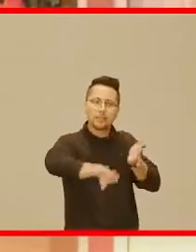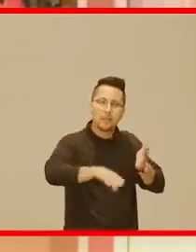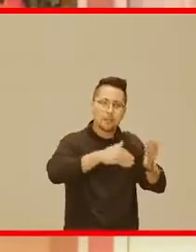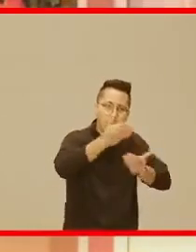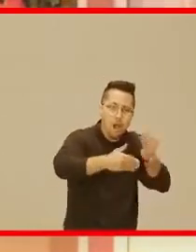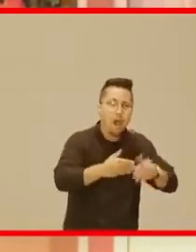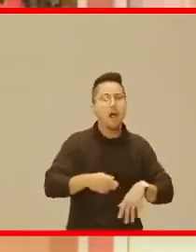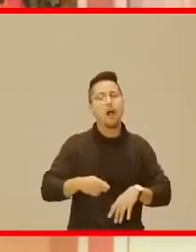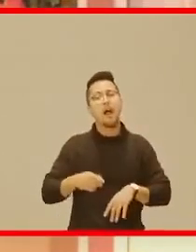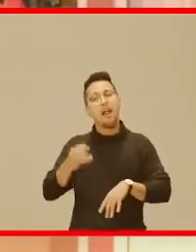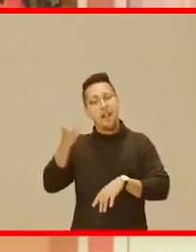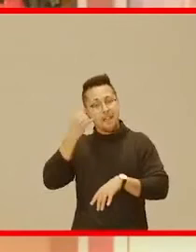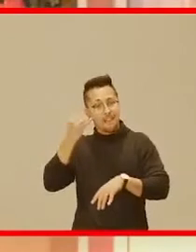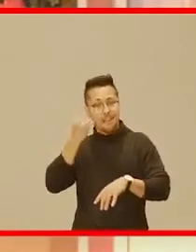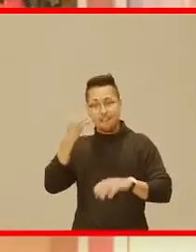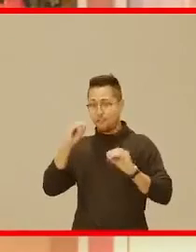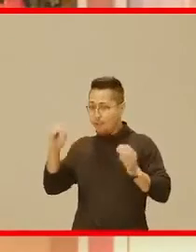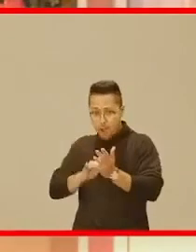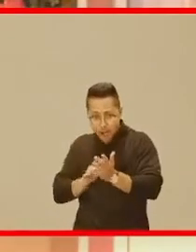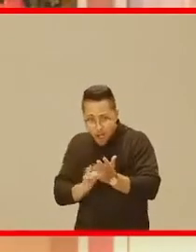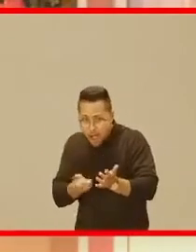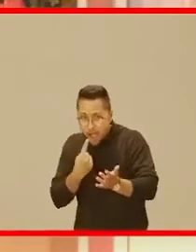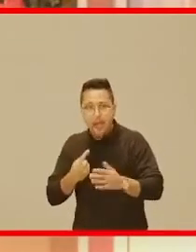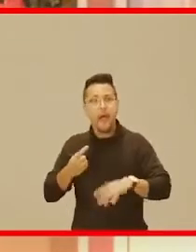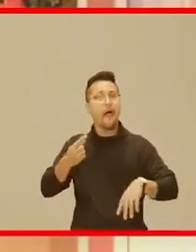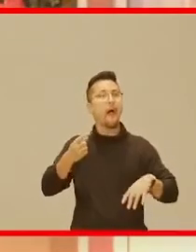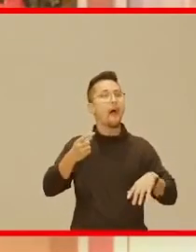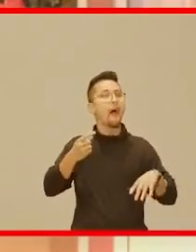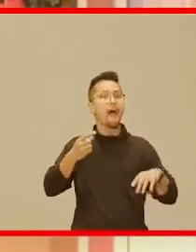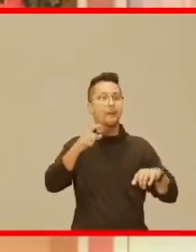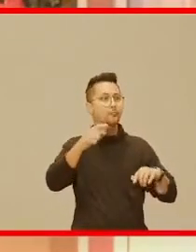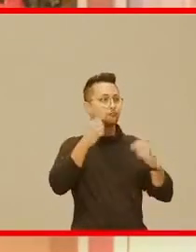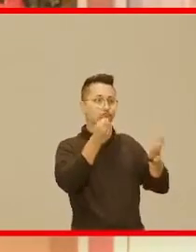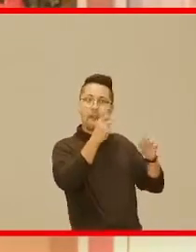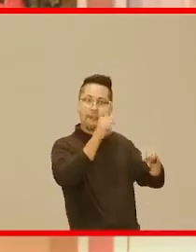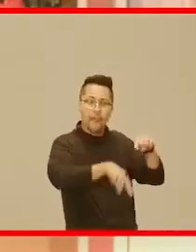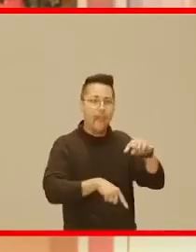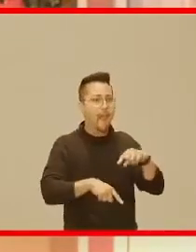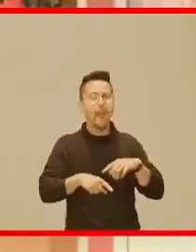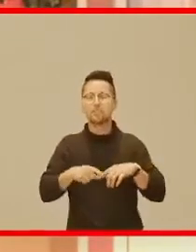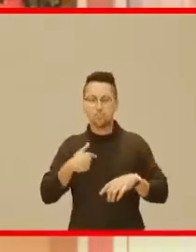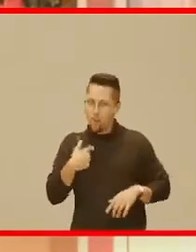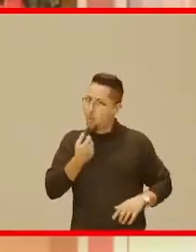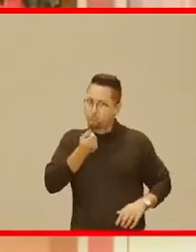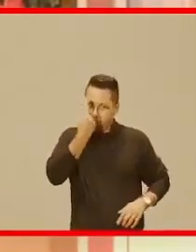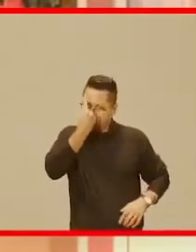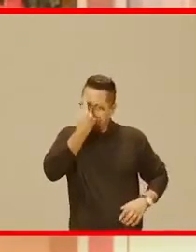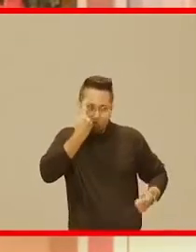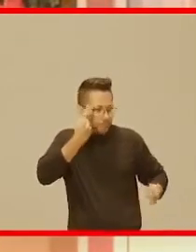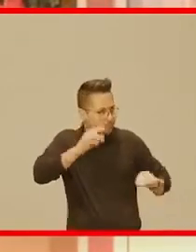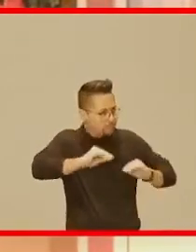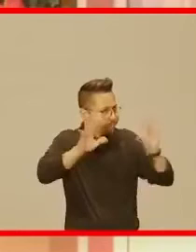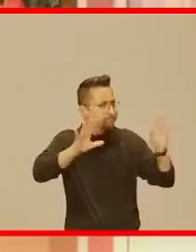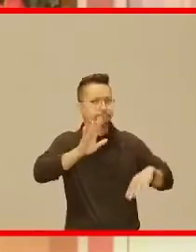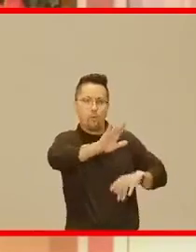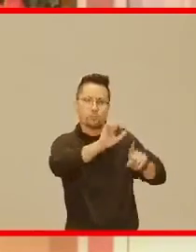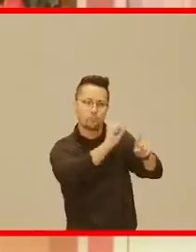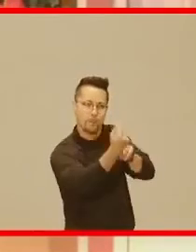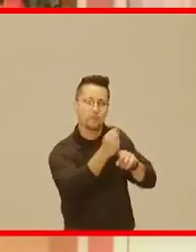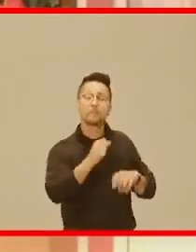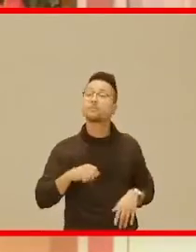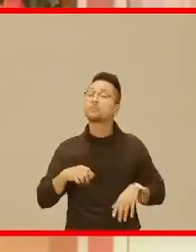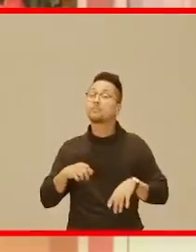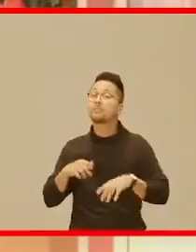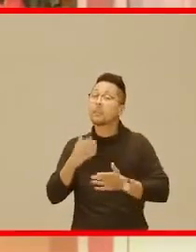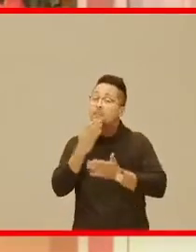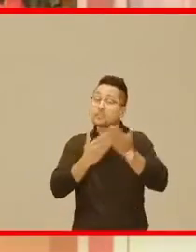if she did, and she was right at about the time when she was going to get her driver's license. So I do understand that, and some of those things are really the